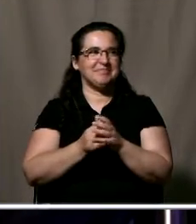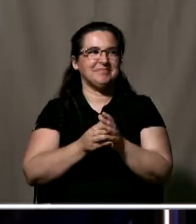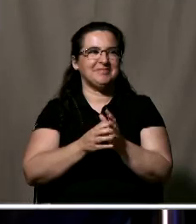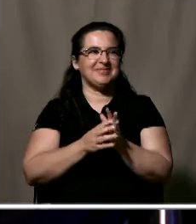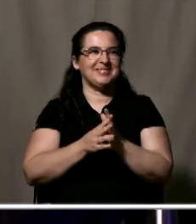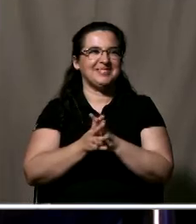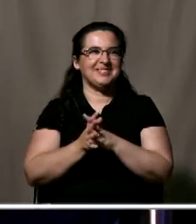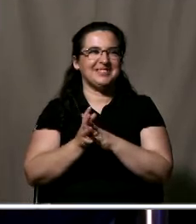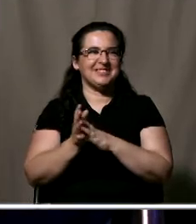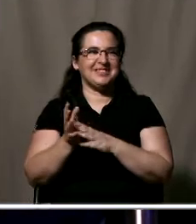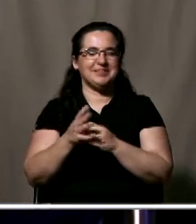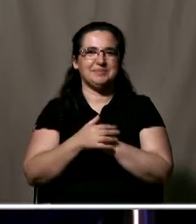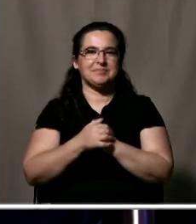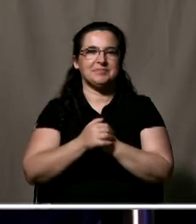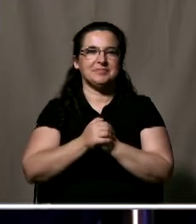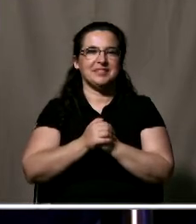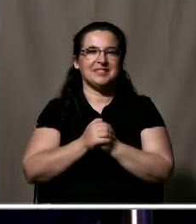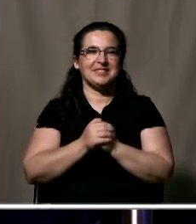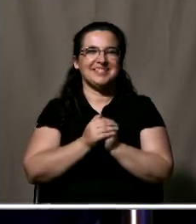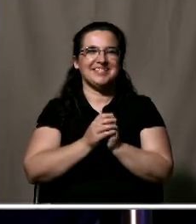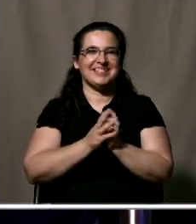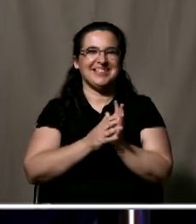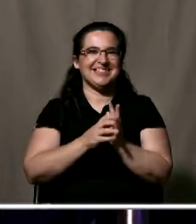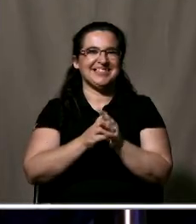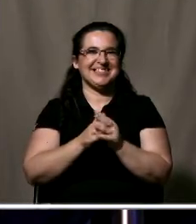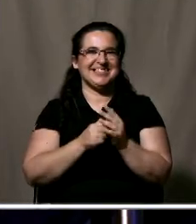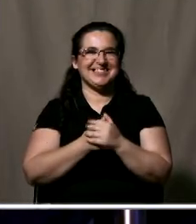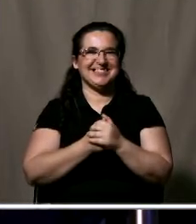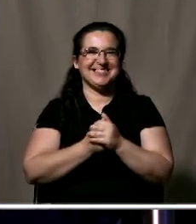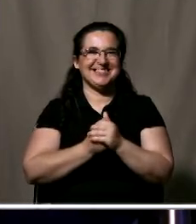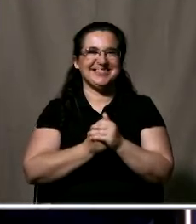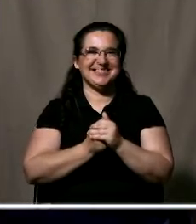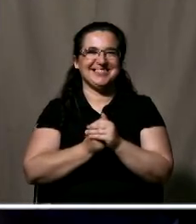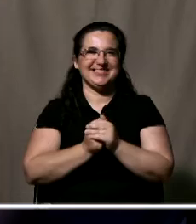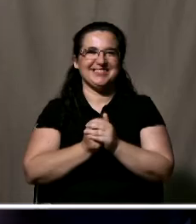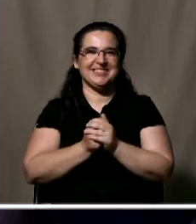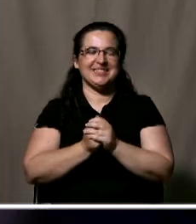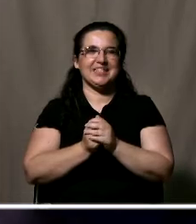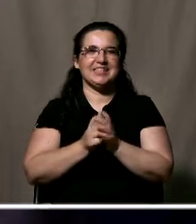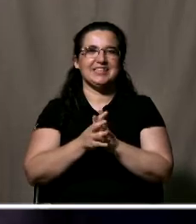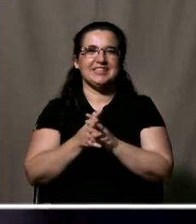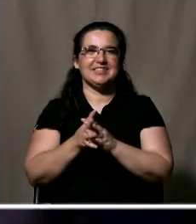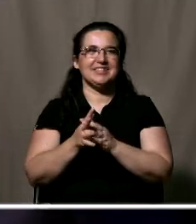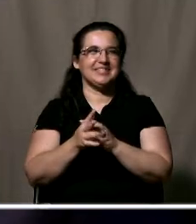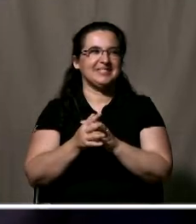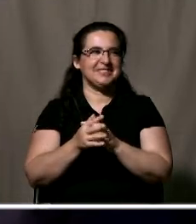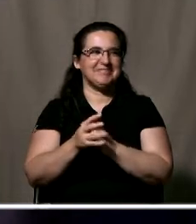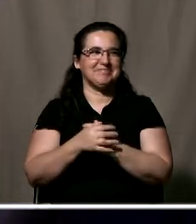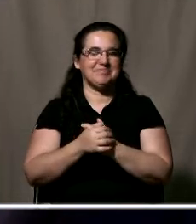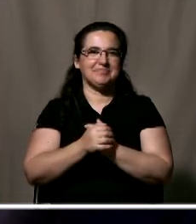So, Philippians 3:14. Obrigado. Tá bom. Okay. Philippians chapter 3, verse